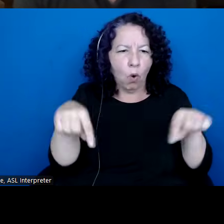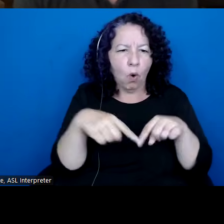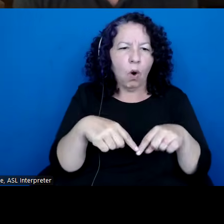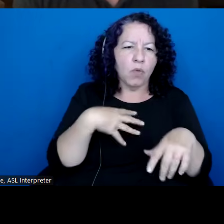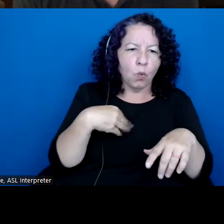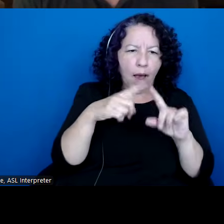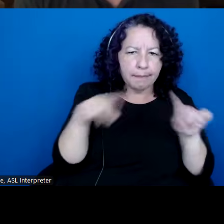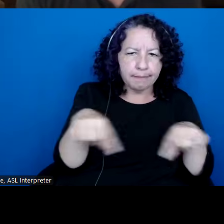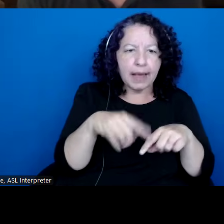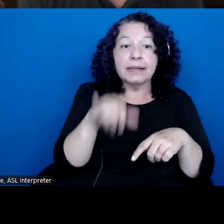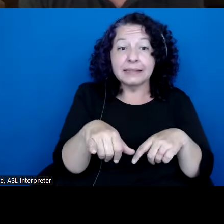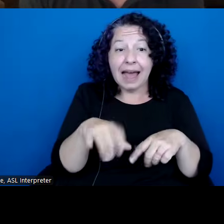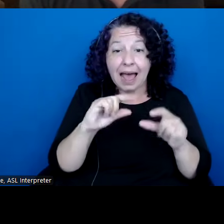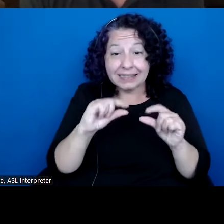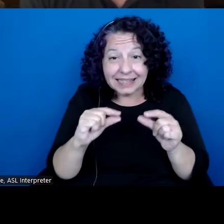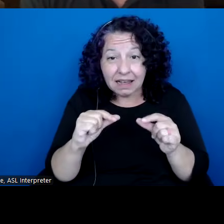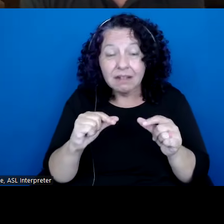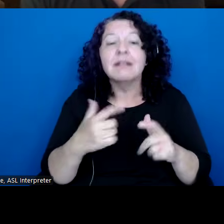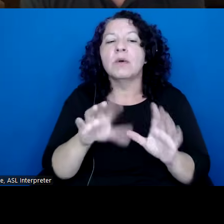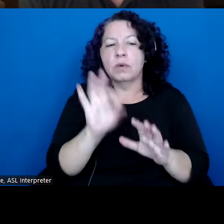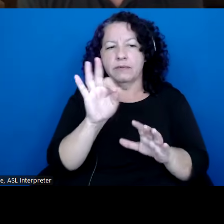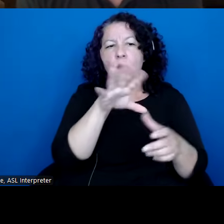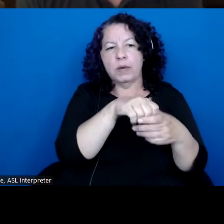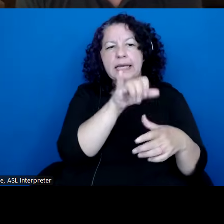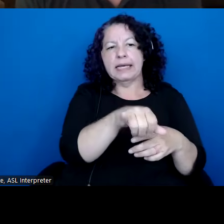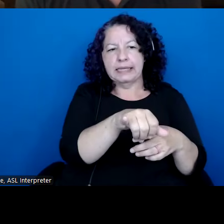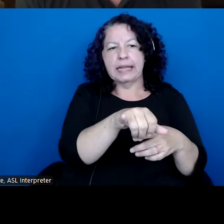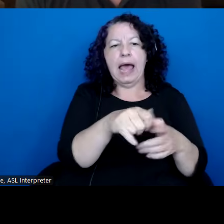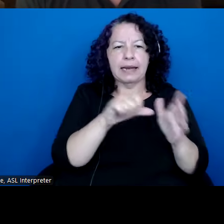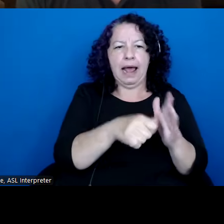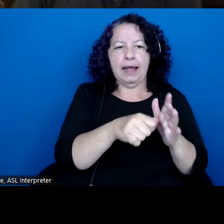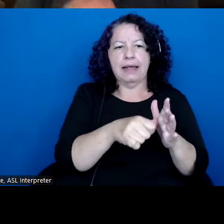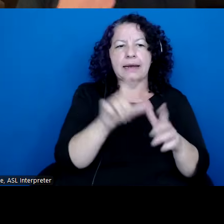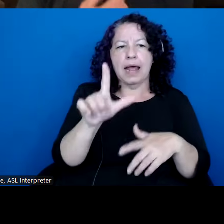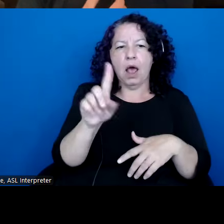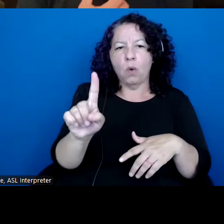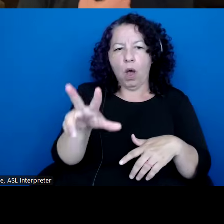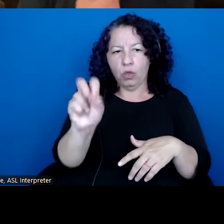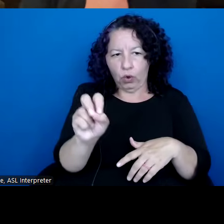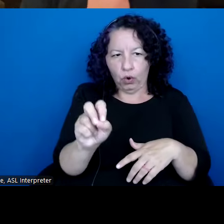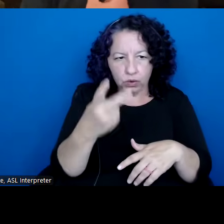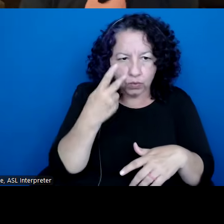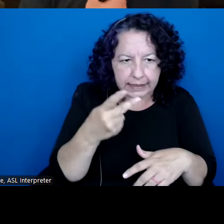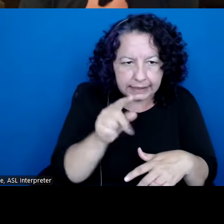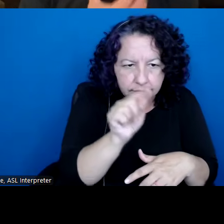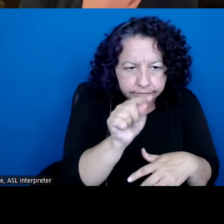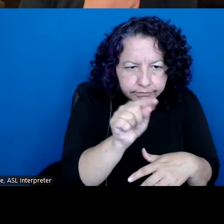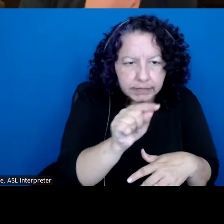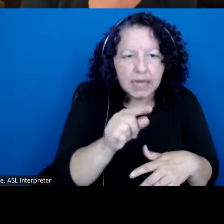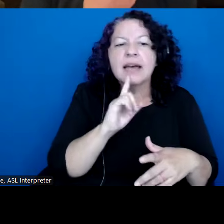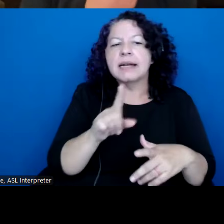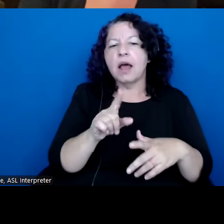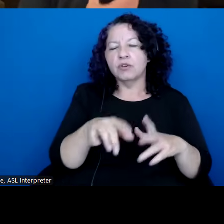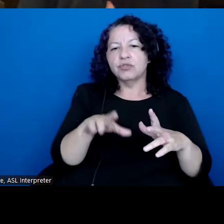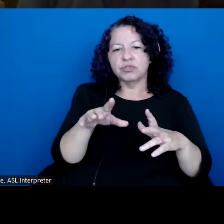This little seal was found in that burial that I've highlighted there, L130, and it had been suspended on a necklace around